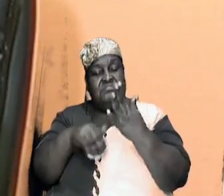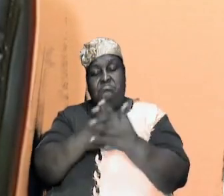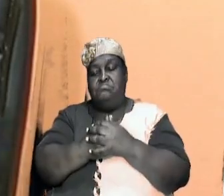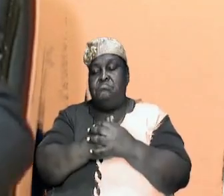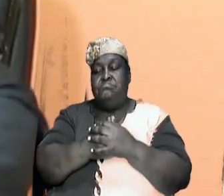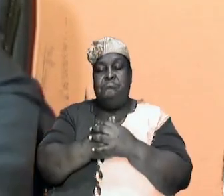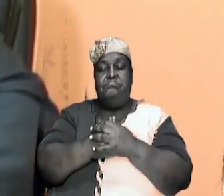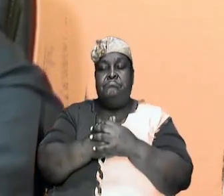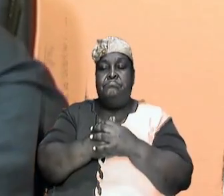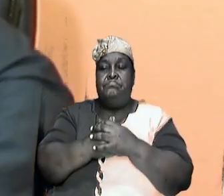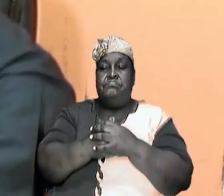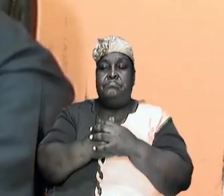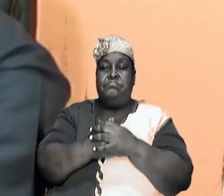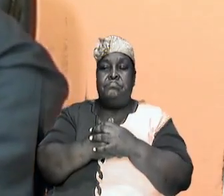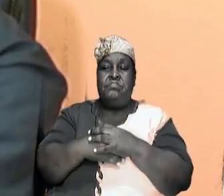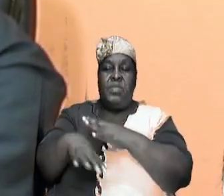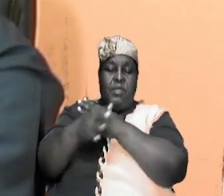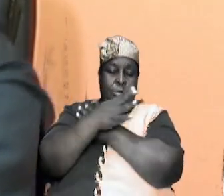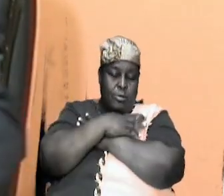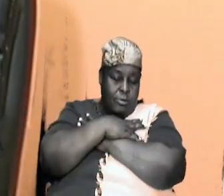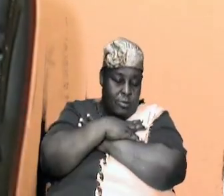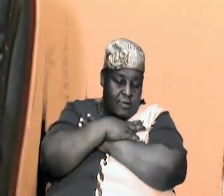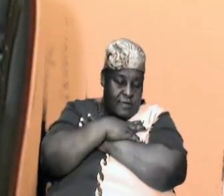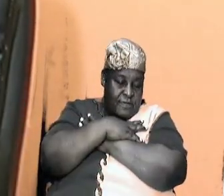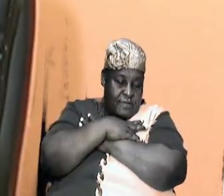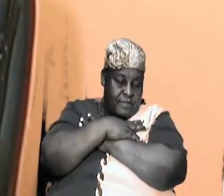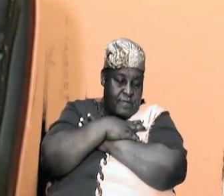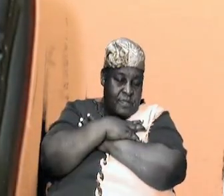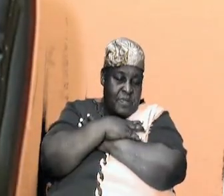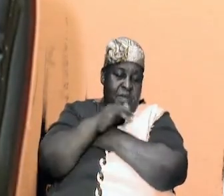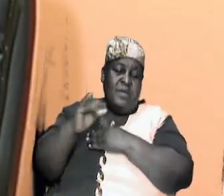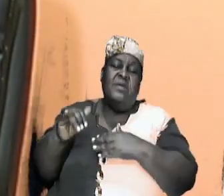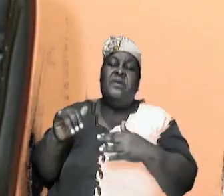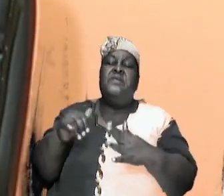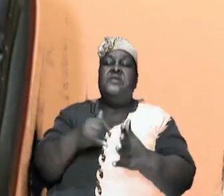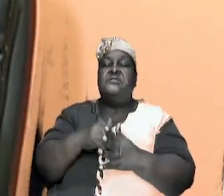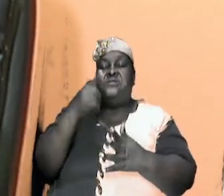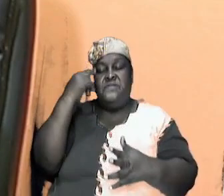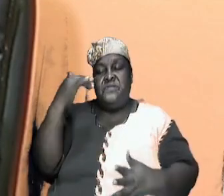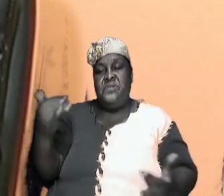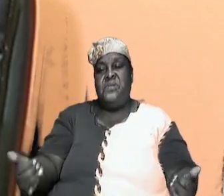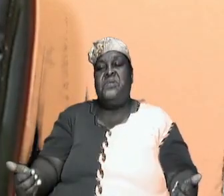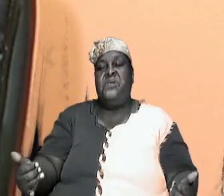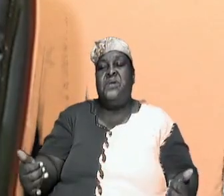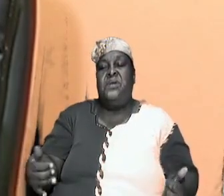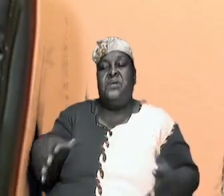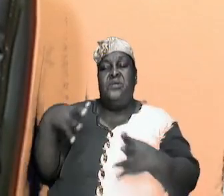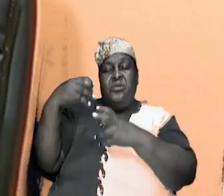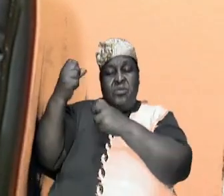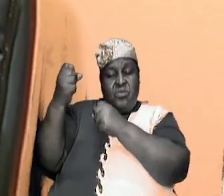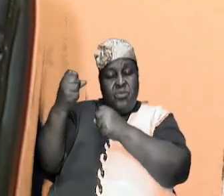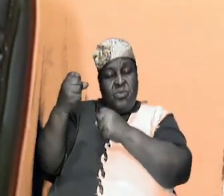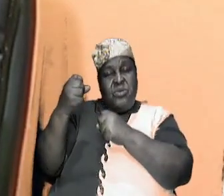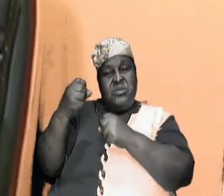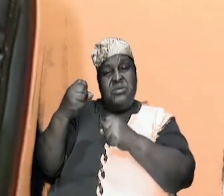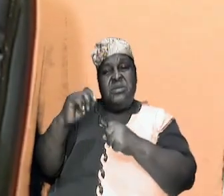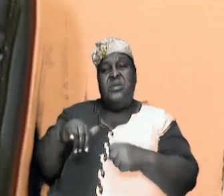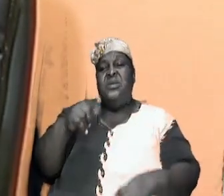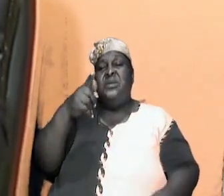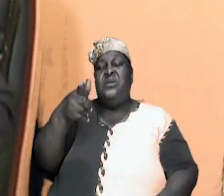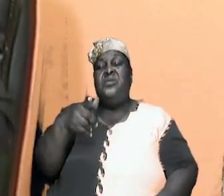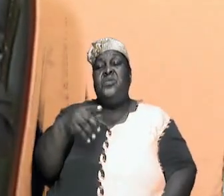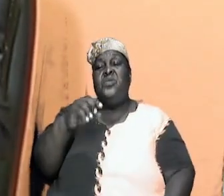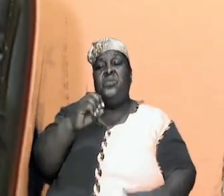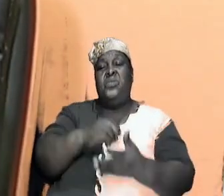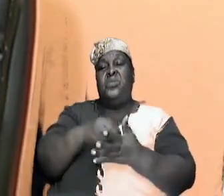know, the passion week. So that is it for now. I trust that you would have garnered